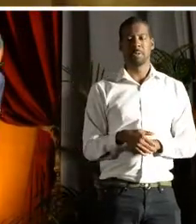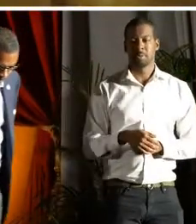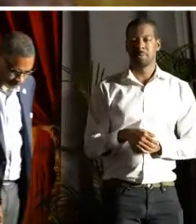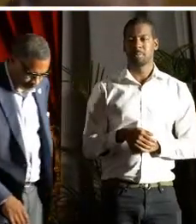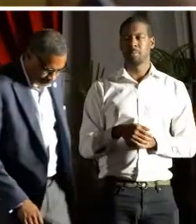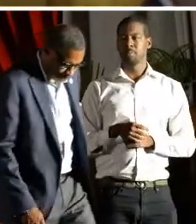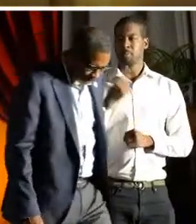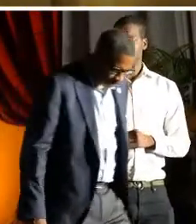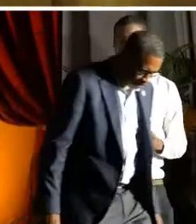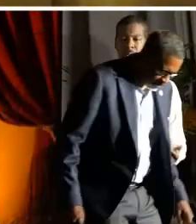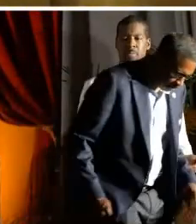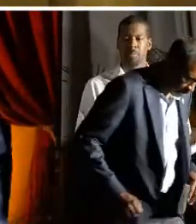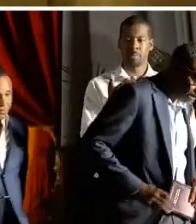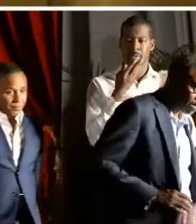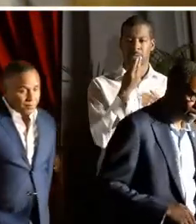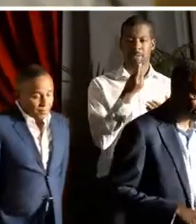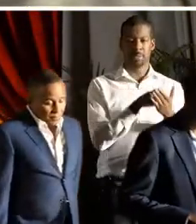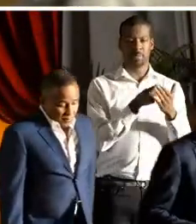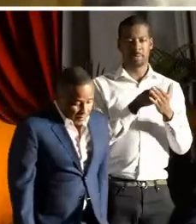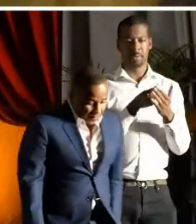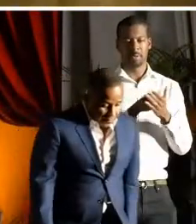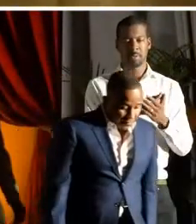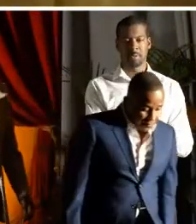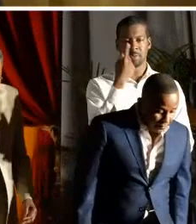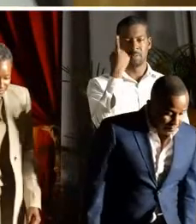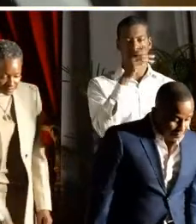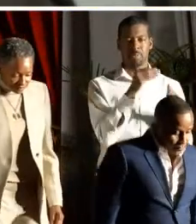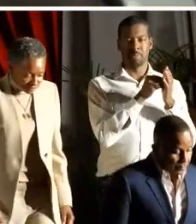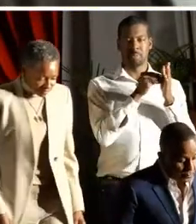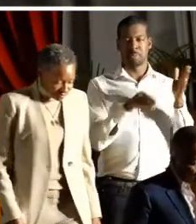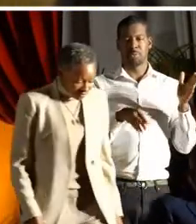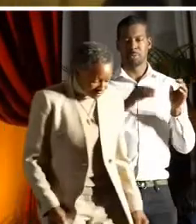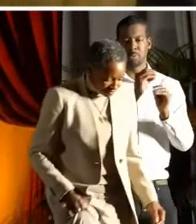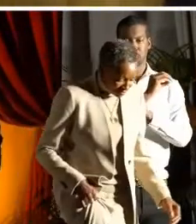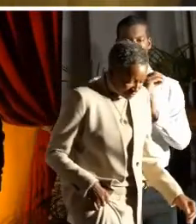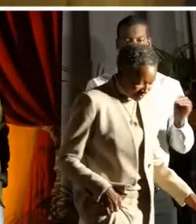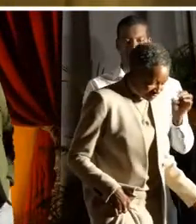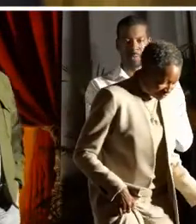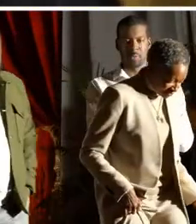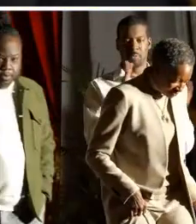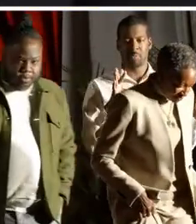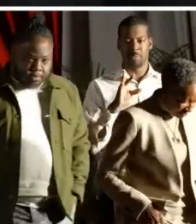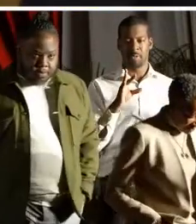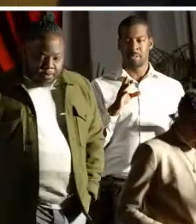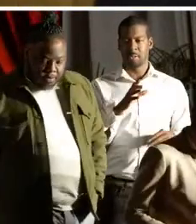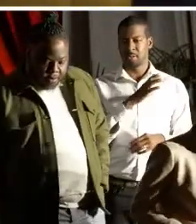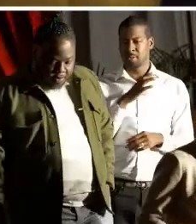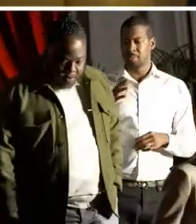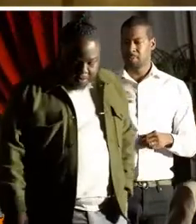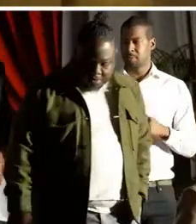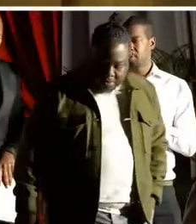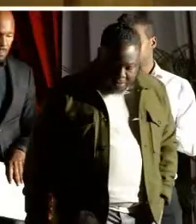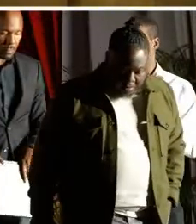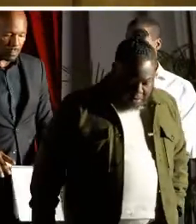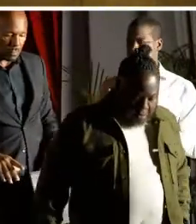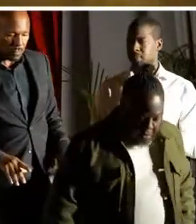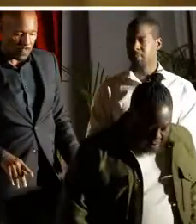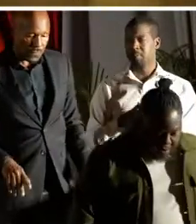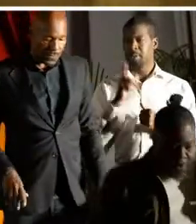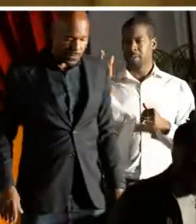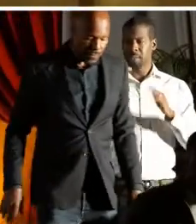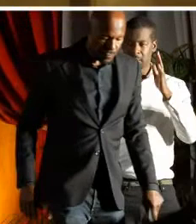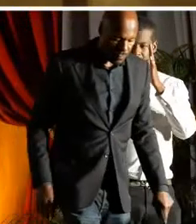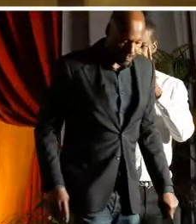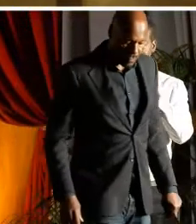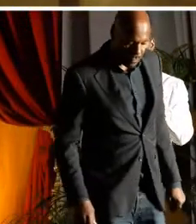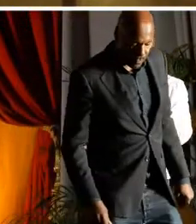to raise money for SNCC, the Student Nonviolent Coordinating Committee. Their emphasis on